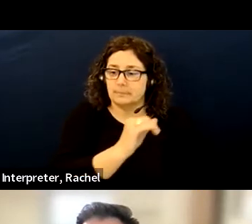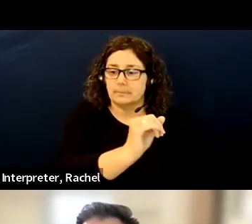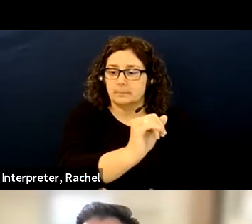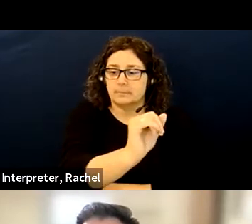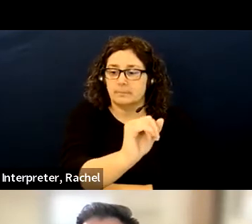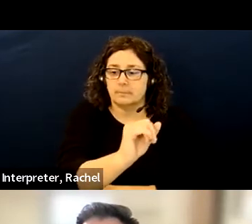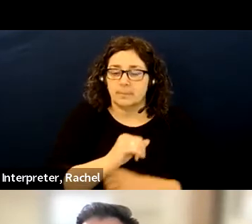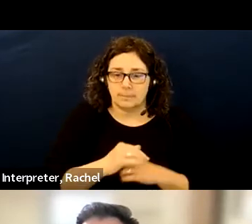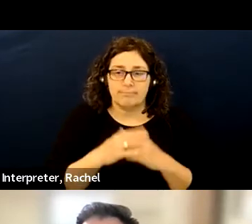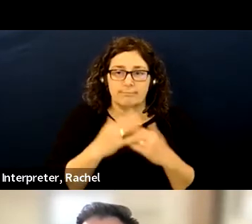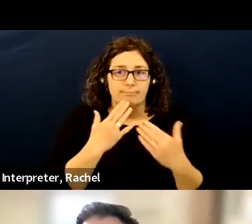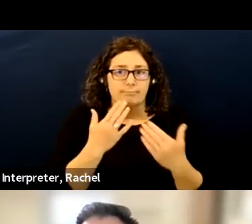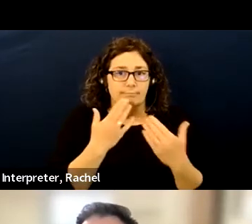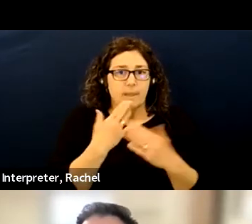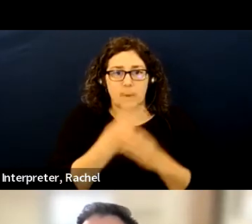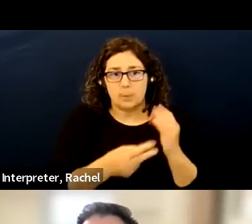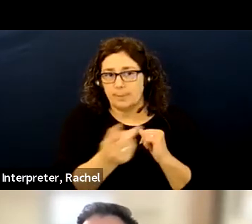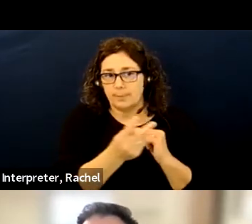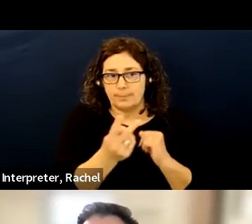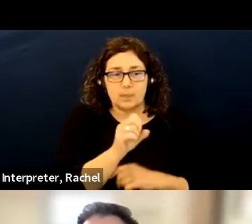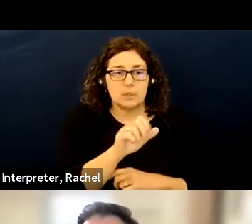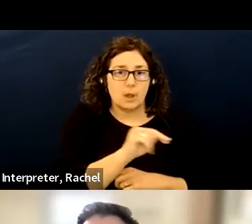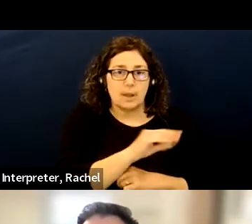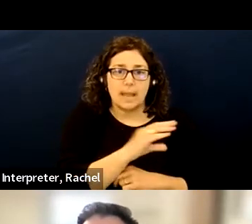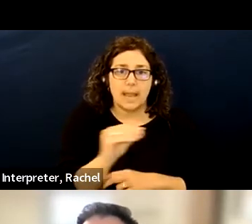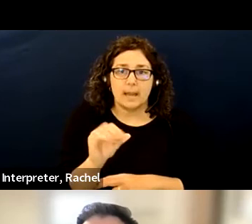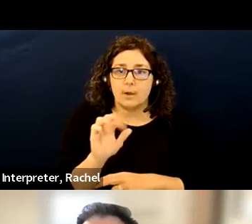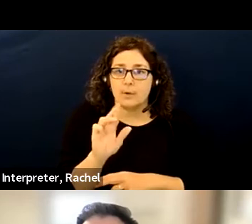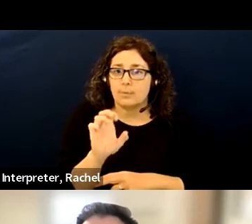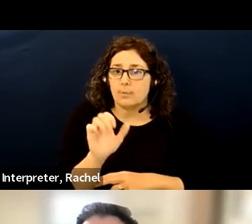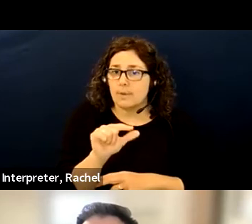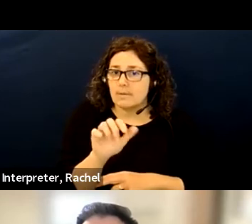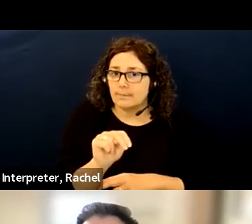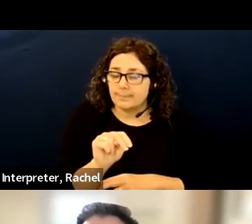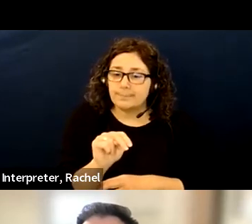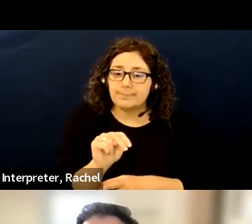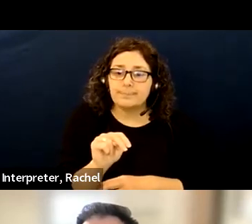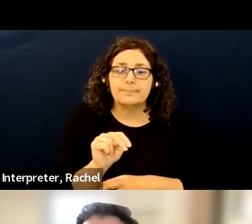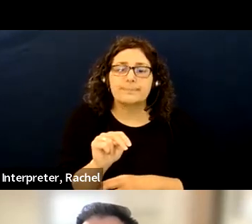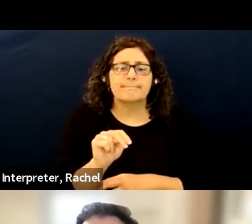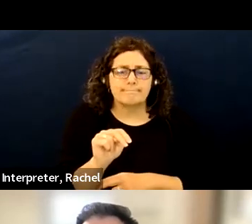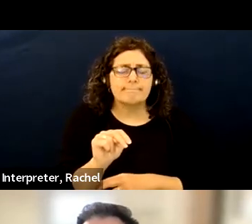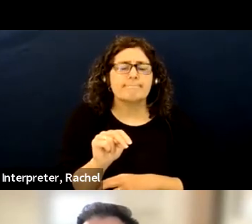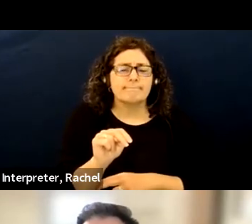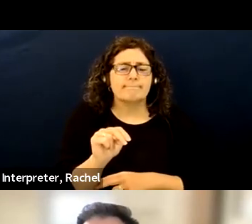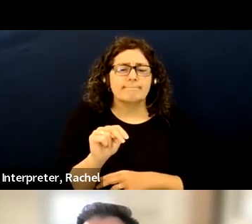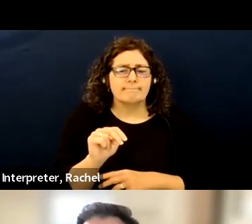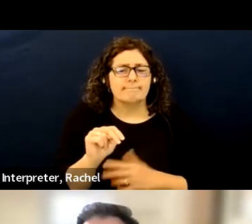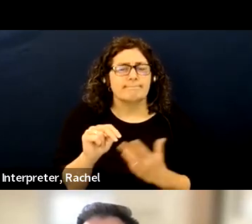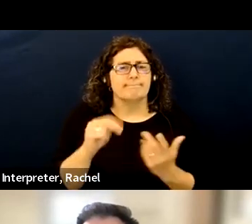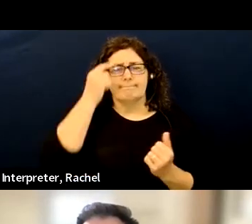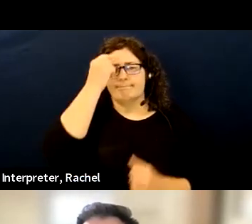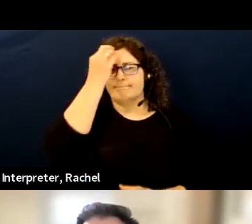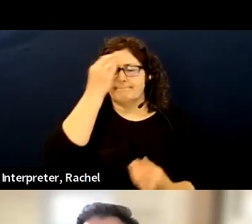And thanks both Regan and Sean. The thing that's been a little bit on my mind